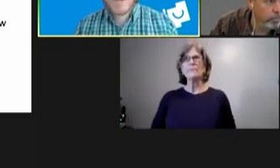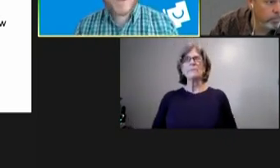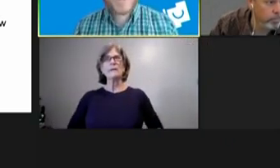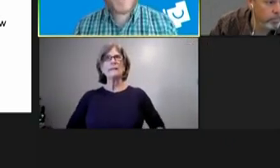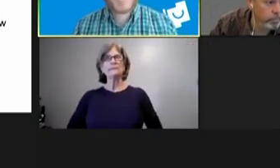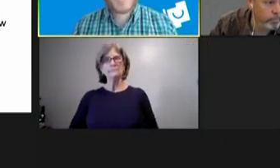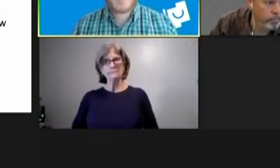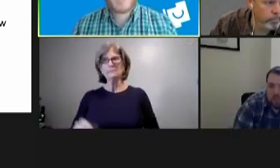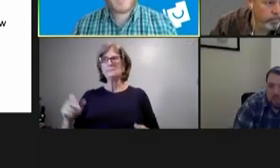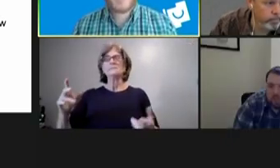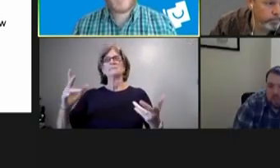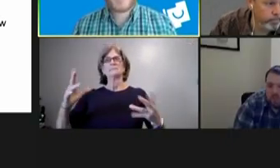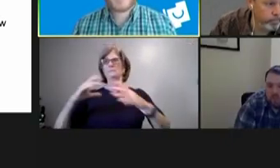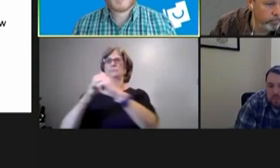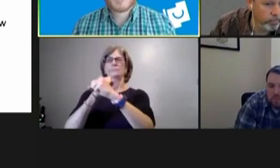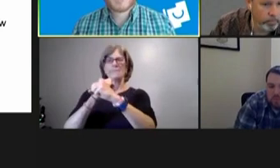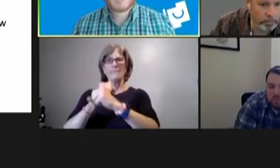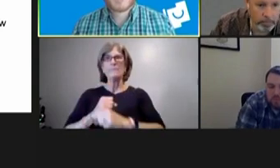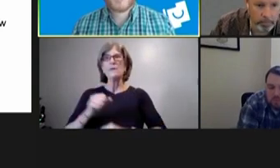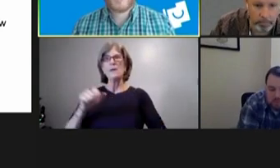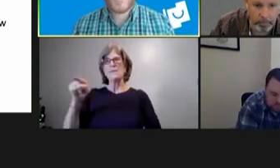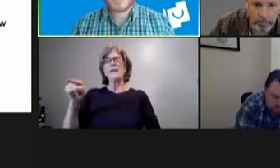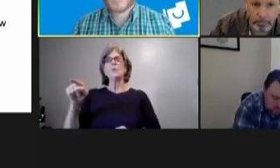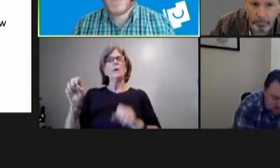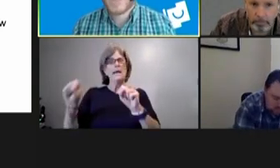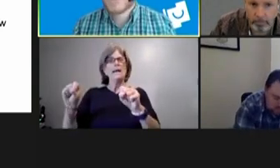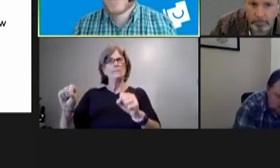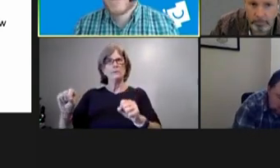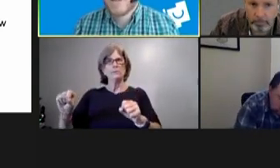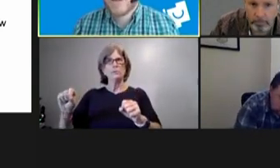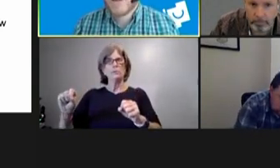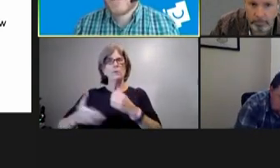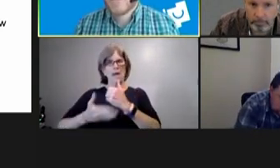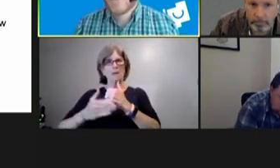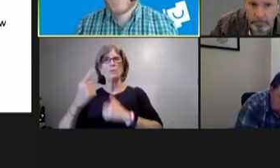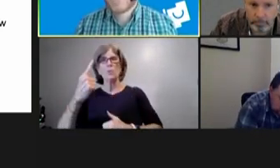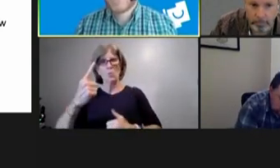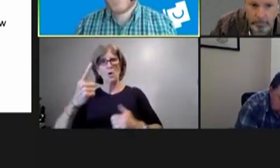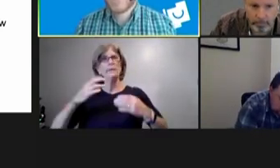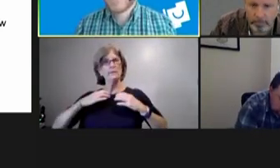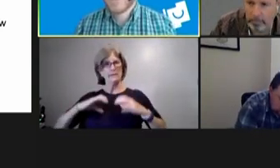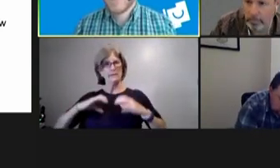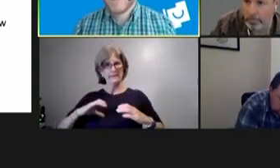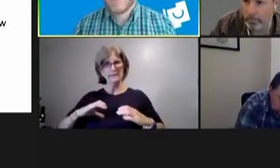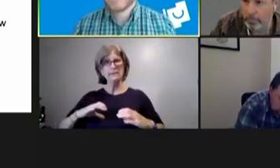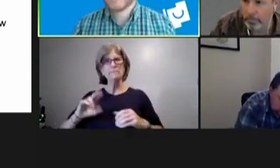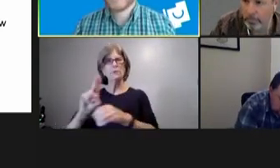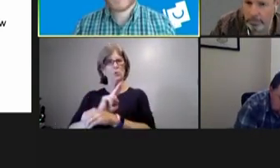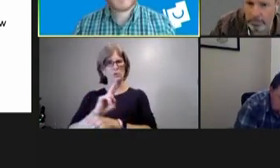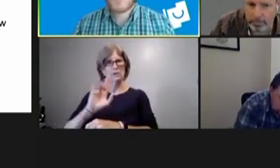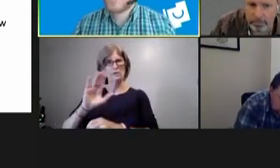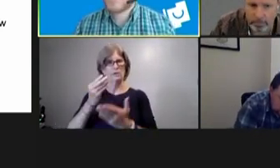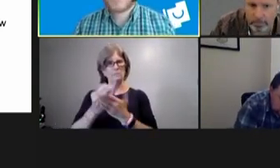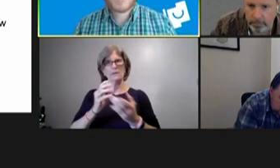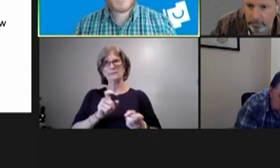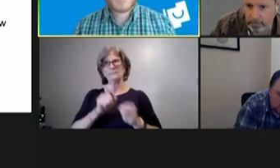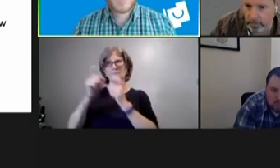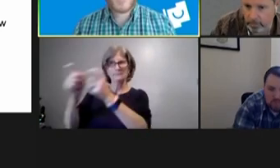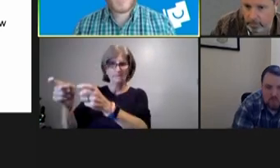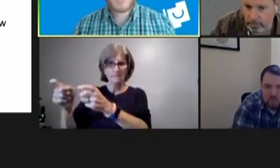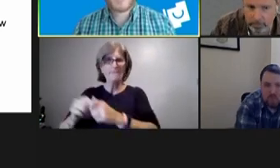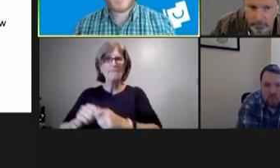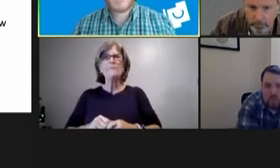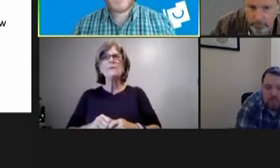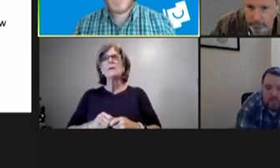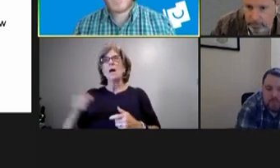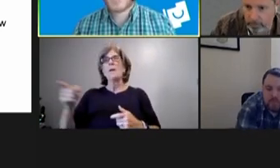Long story short, they were able to assist one client with those funds due to issues, you know,